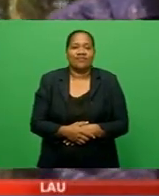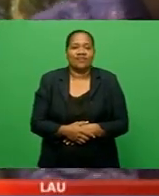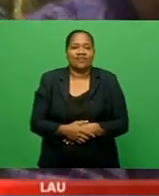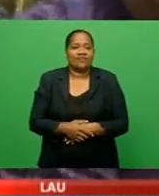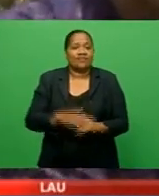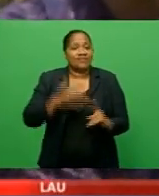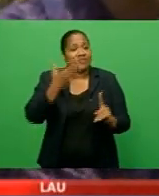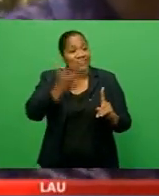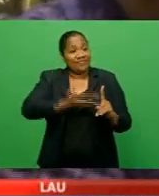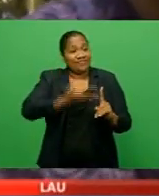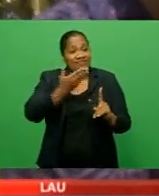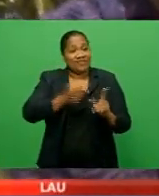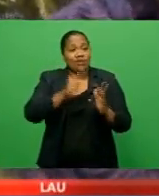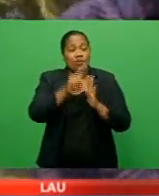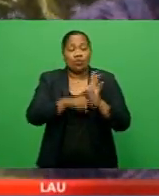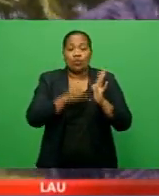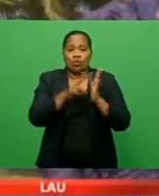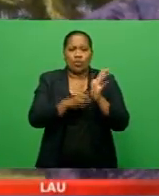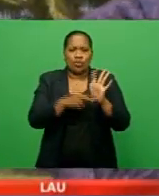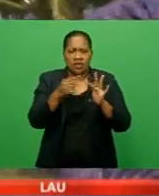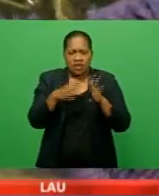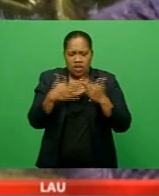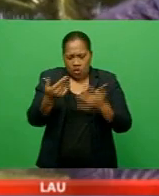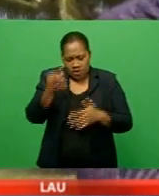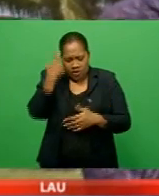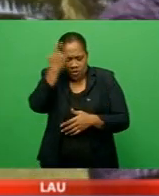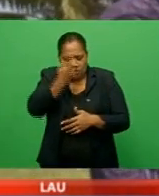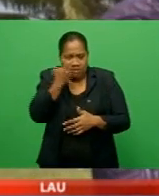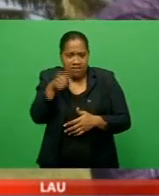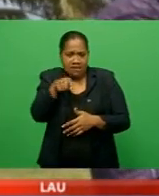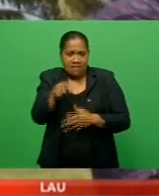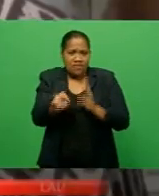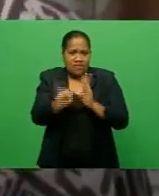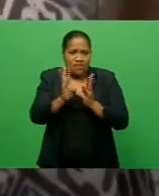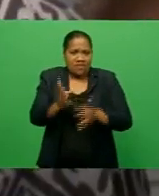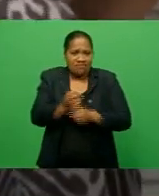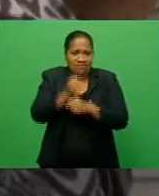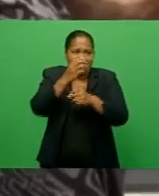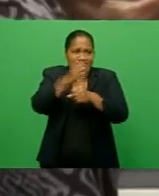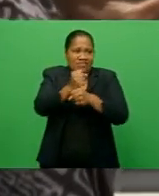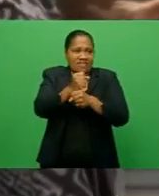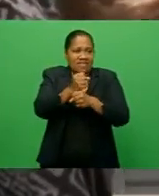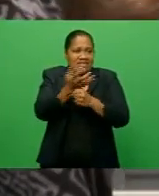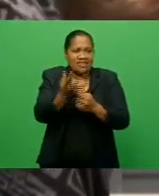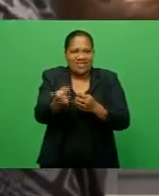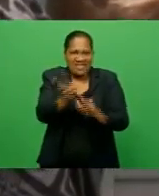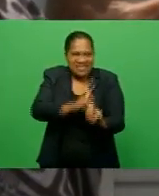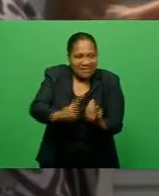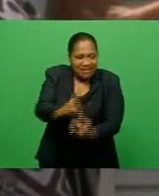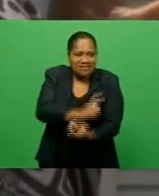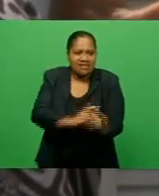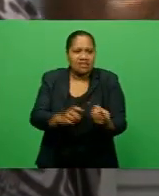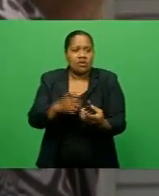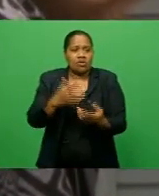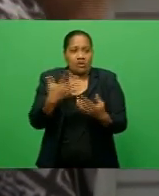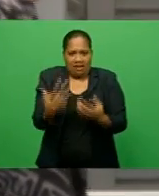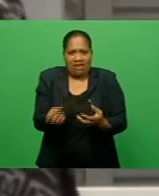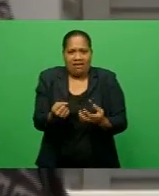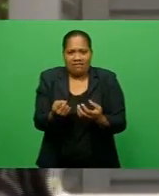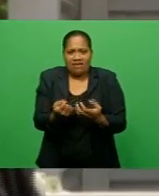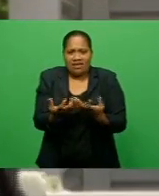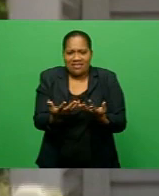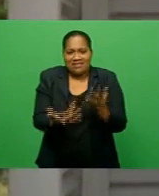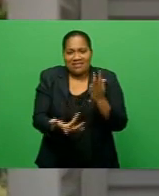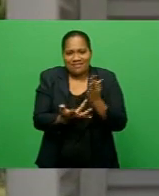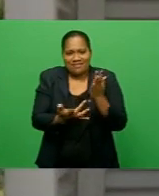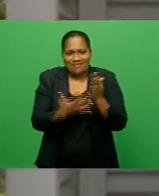Chonenu Ravi says the worry of issuing weather updates in times of disaster is no more as the station is equipped with the latest technology.